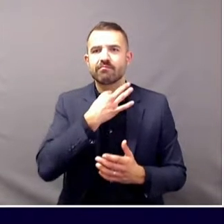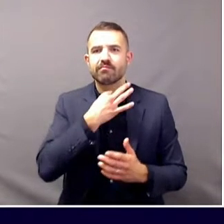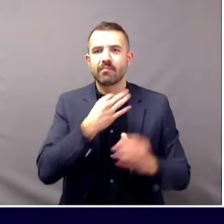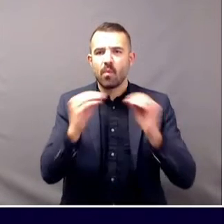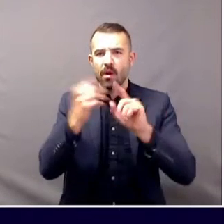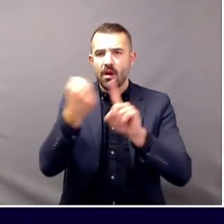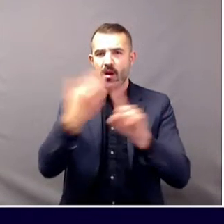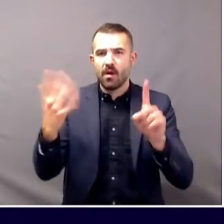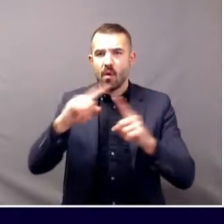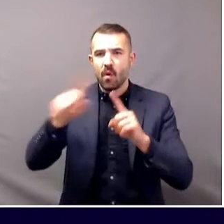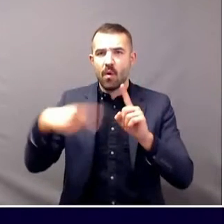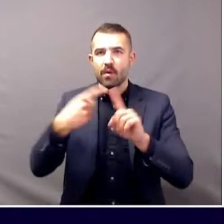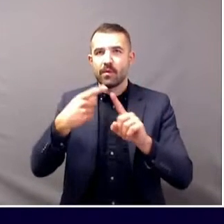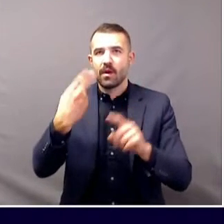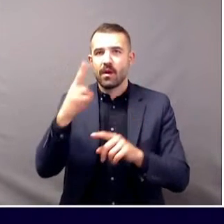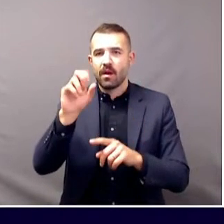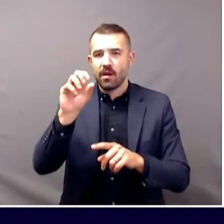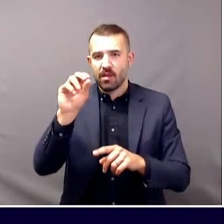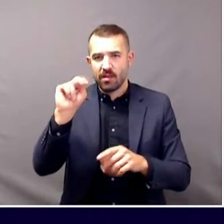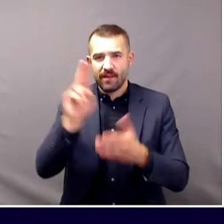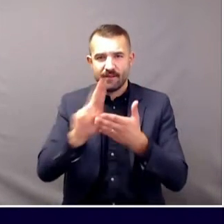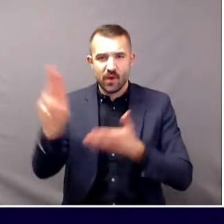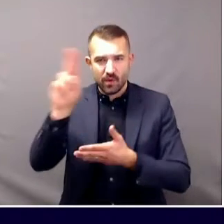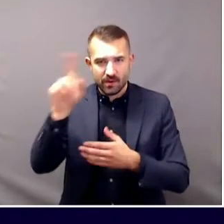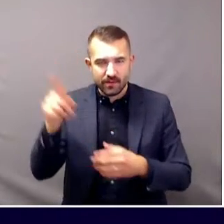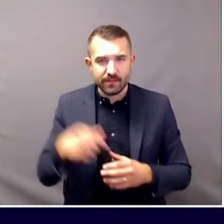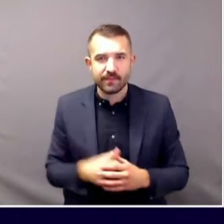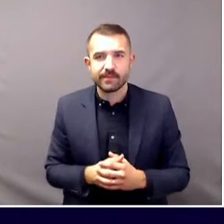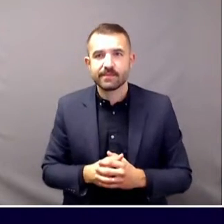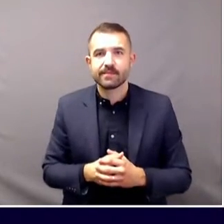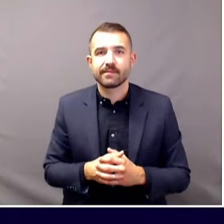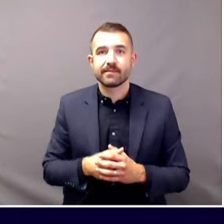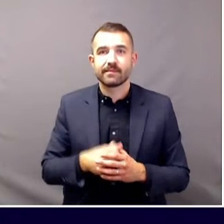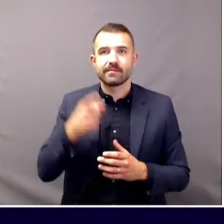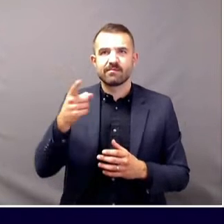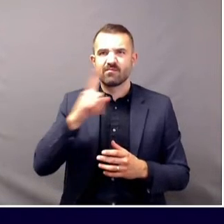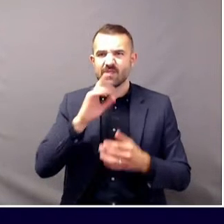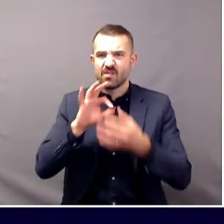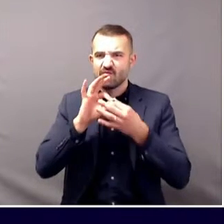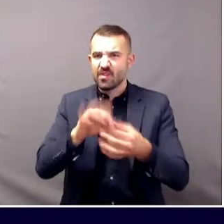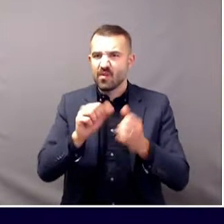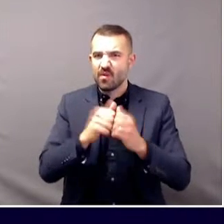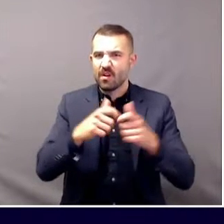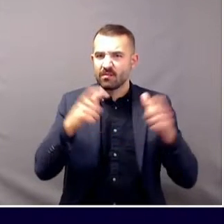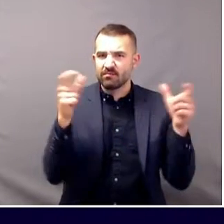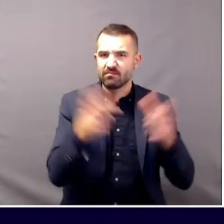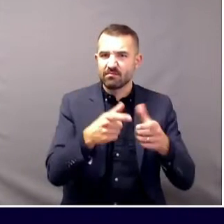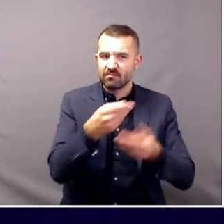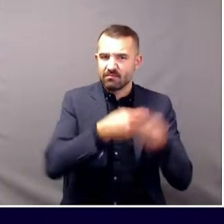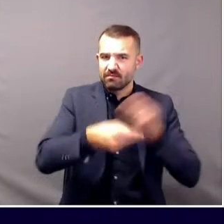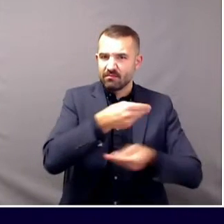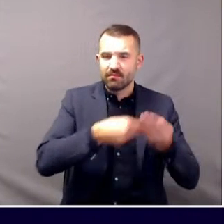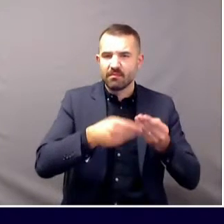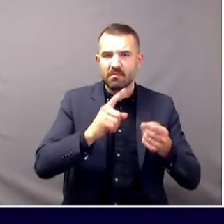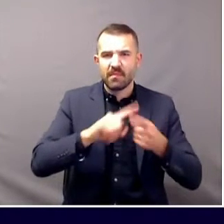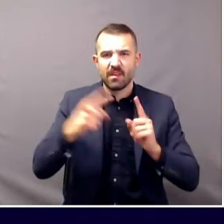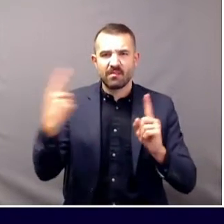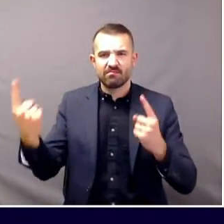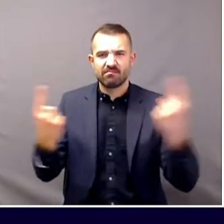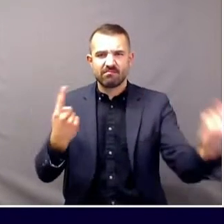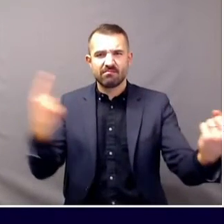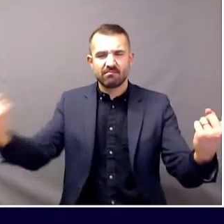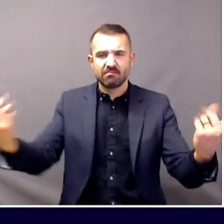you mentioned. Do you know if that was related to one event or if there's any other information on that? And then why was